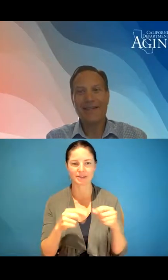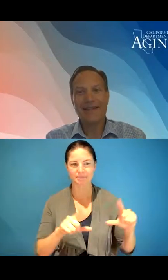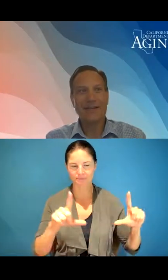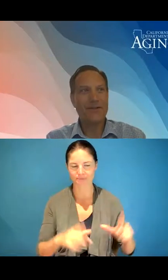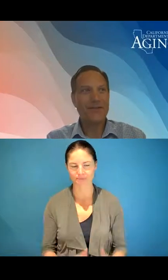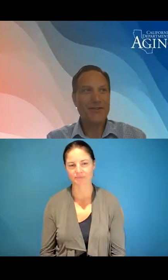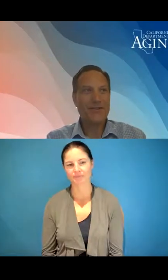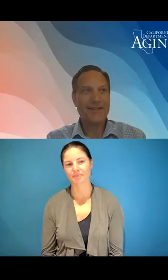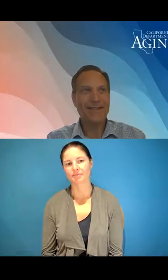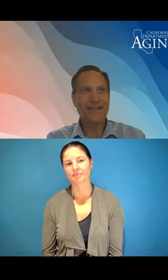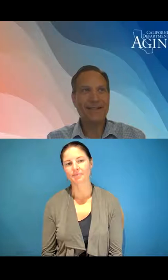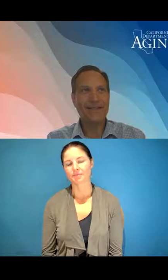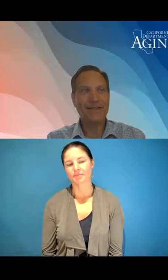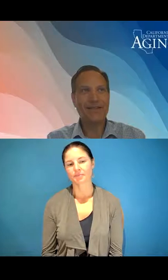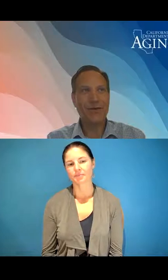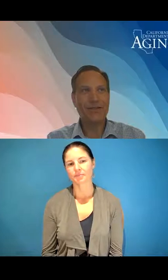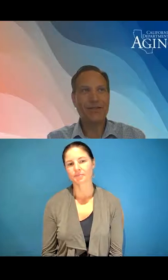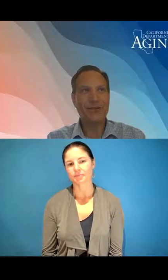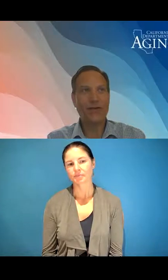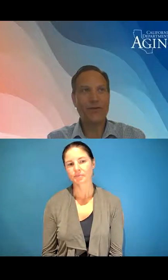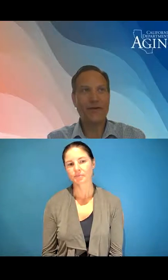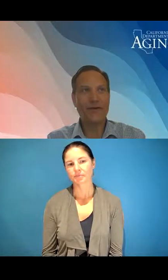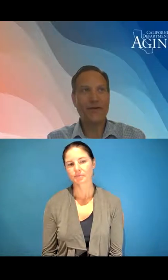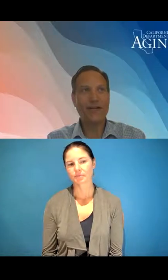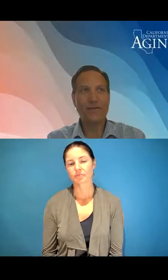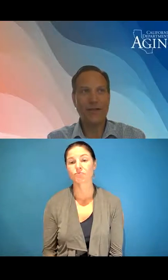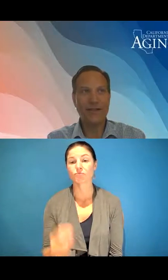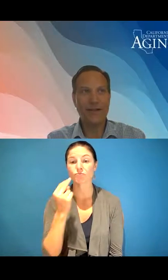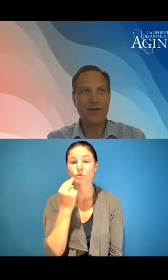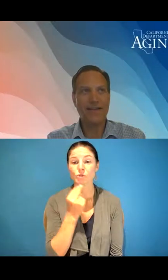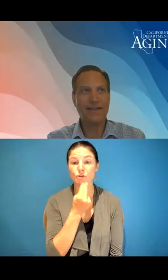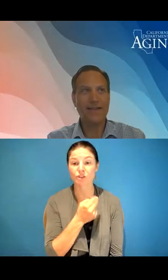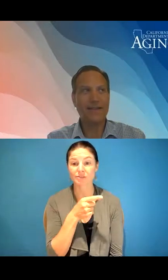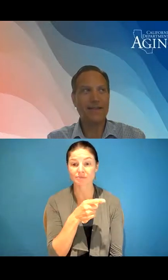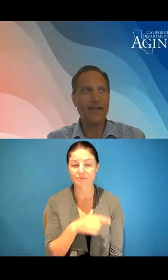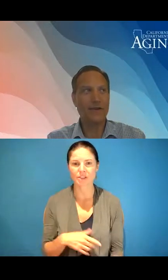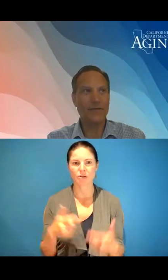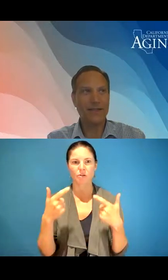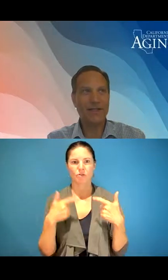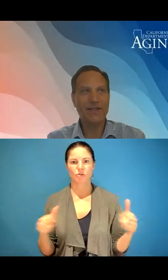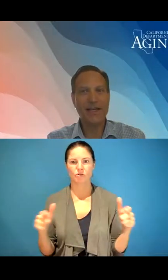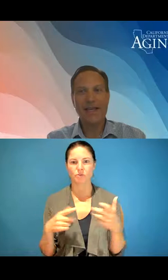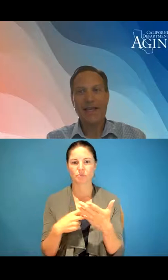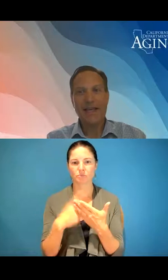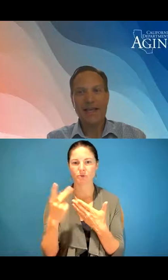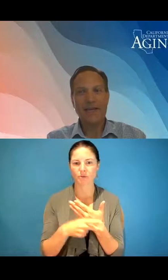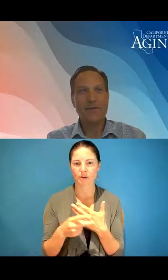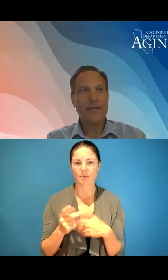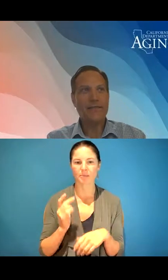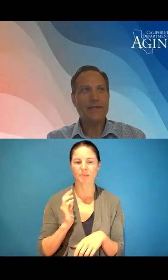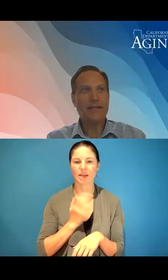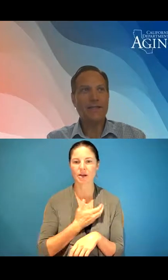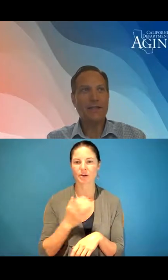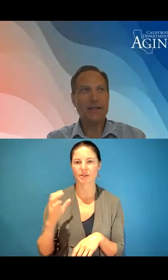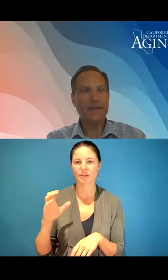Okay, so nutrition. This is the largest program that our AAAs operate and that CDA oversees. And